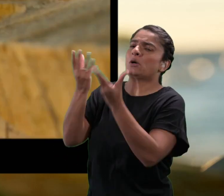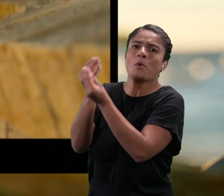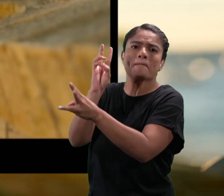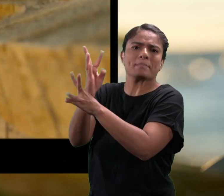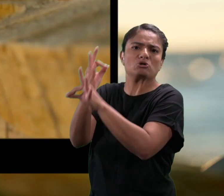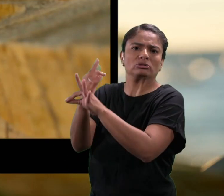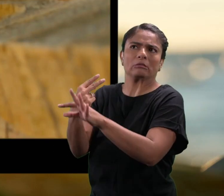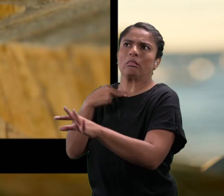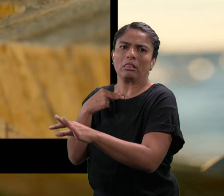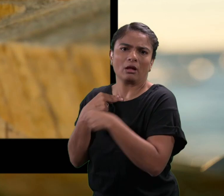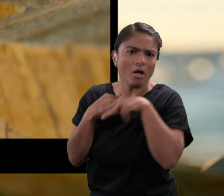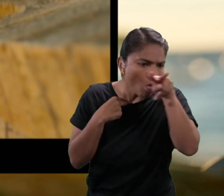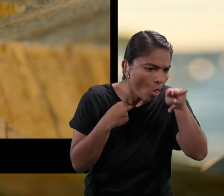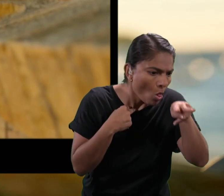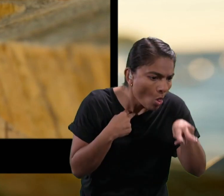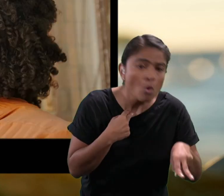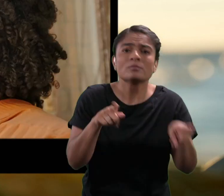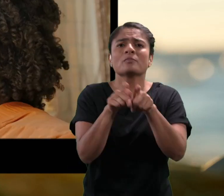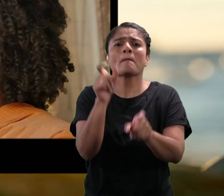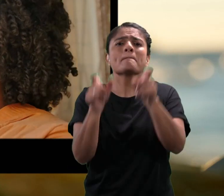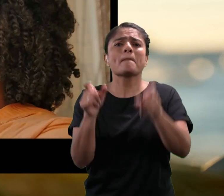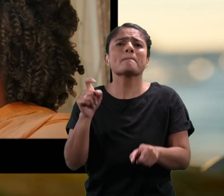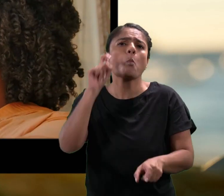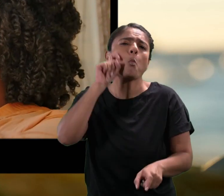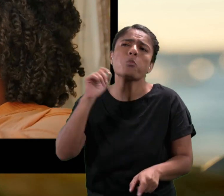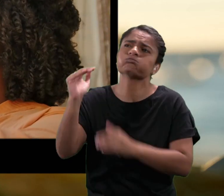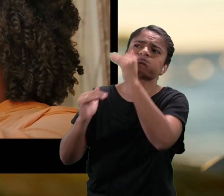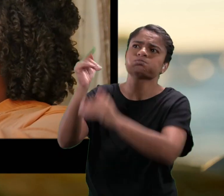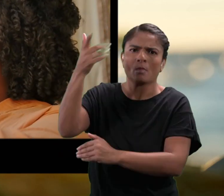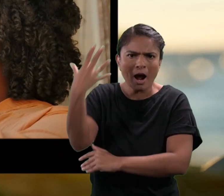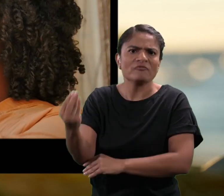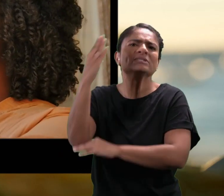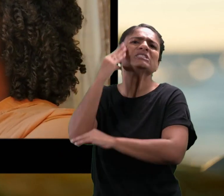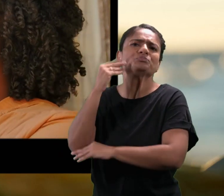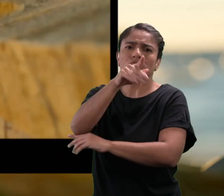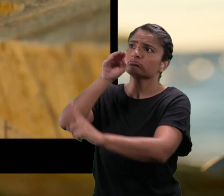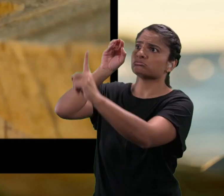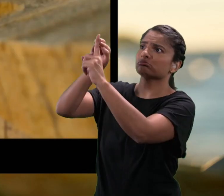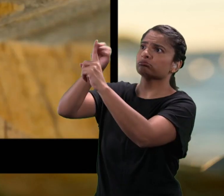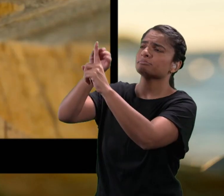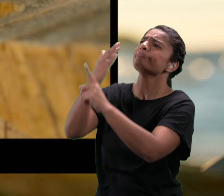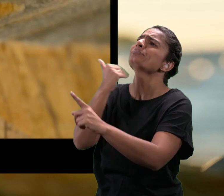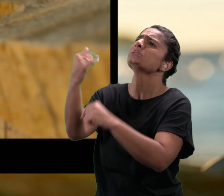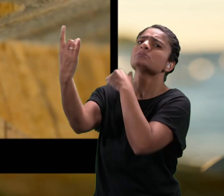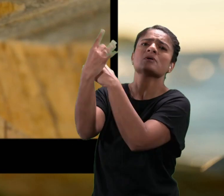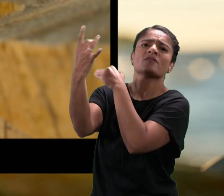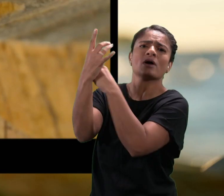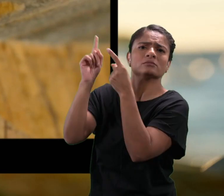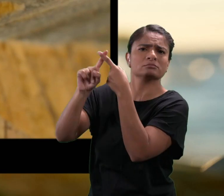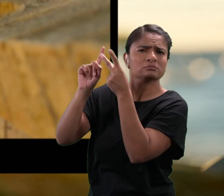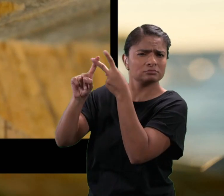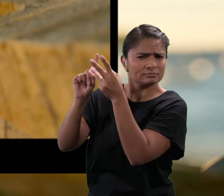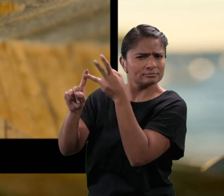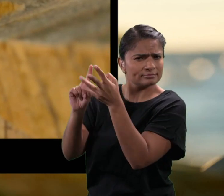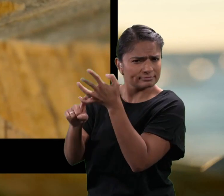uncokola nabazali bethu or like elderly people, you know, who have experience. Thethe nabo sithi hayi man sisi kwenzeke so